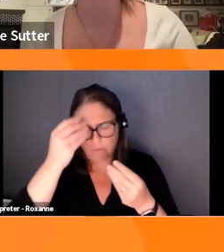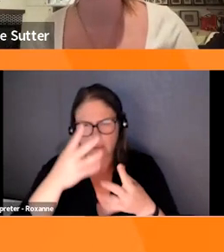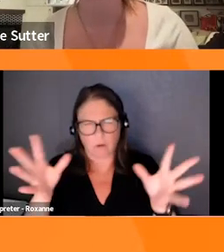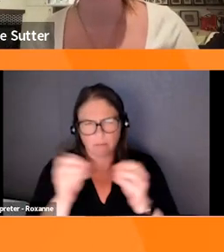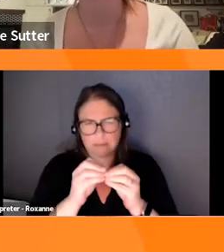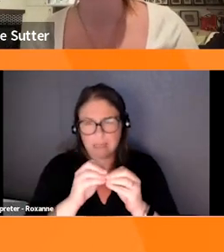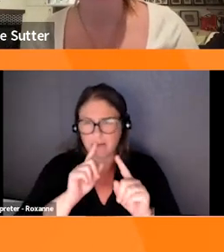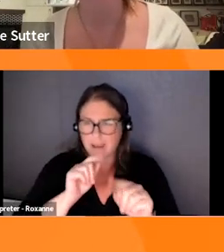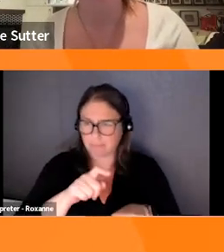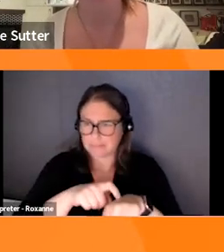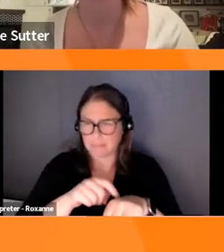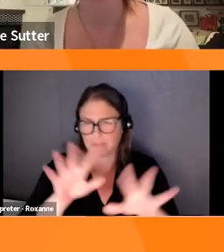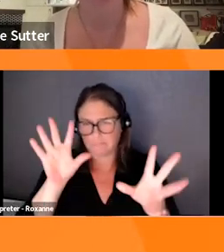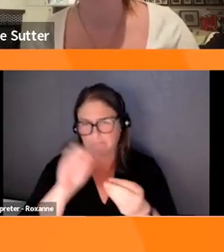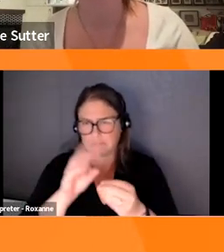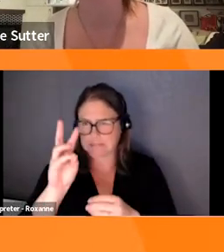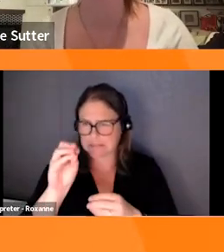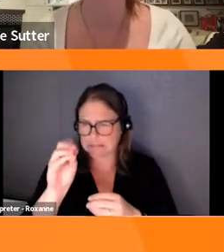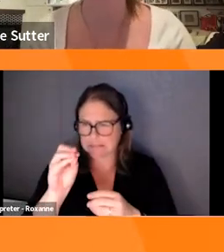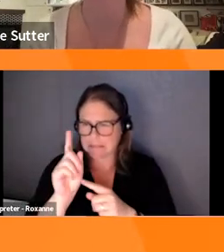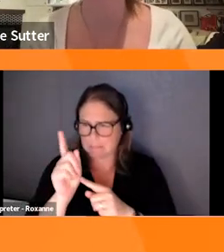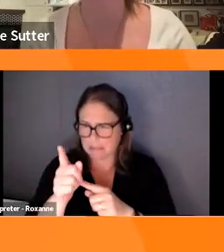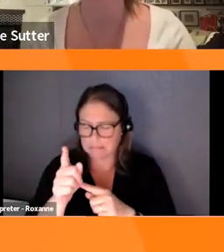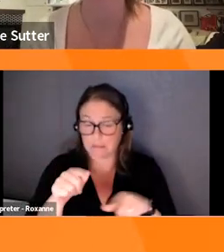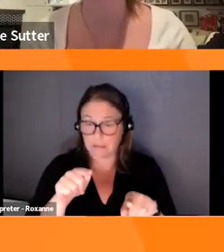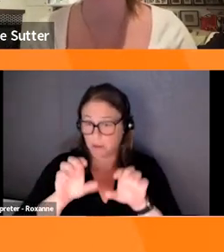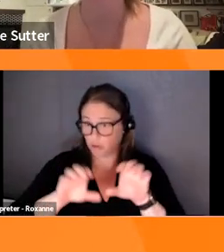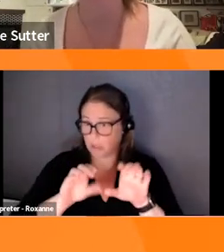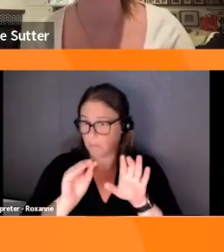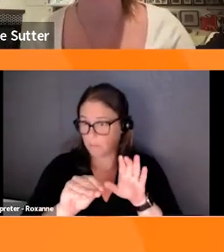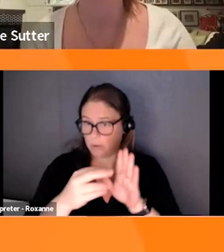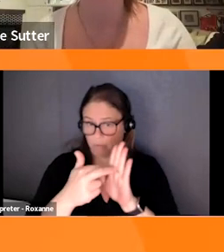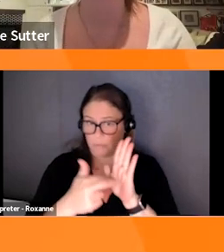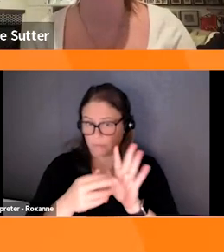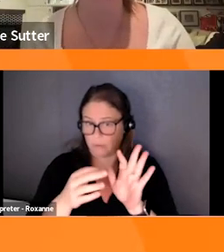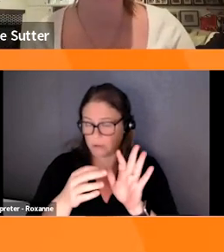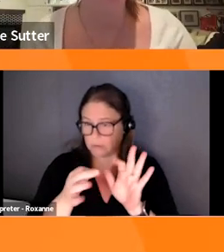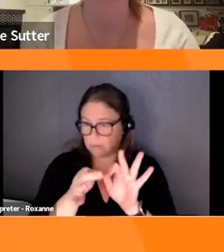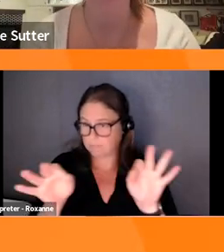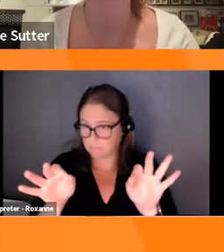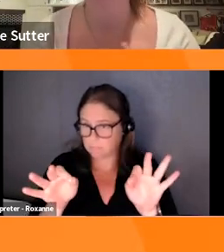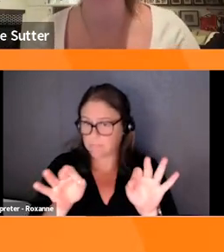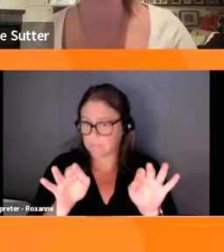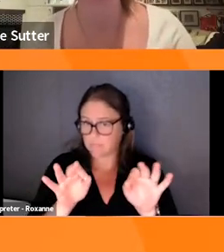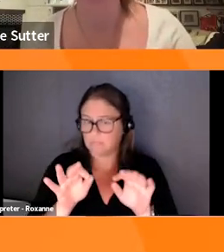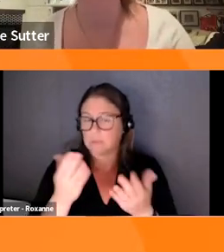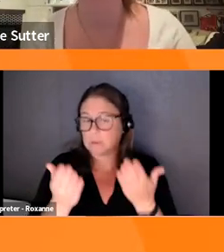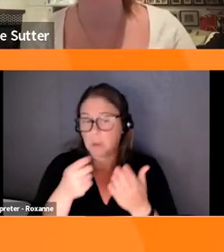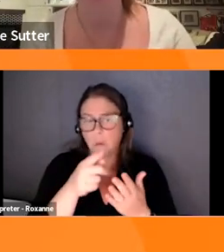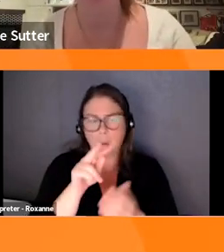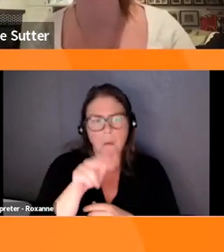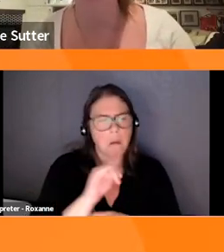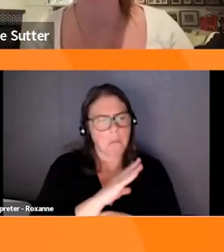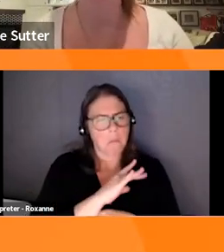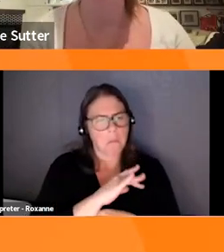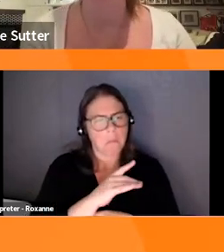think Sylvia is going to pop in the chat the registration form as well, in case this is a tool after seeing it that you think